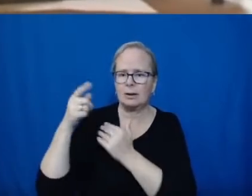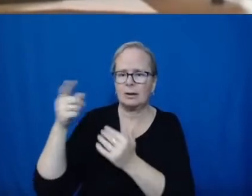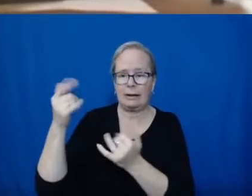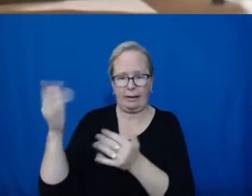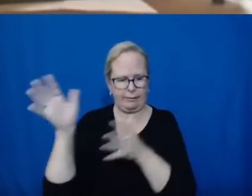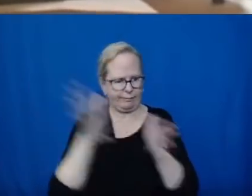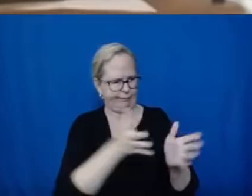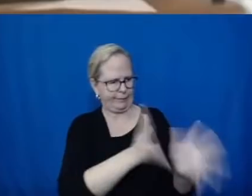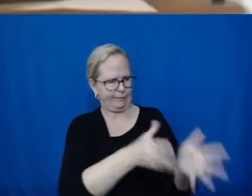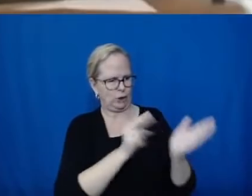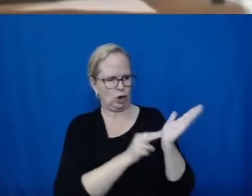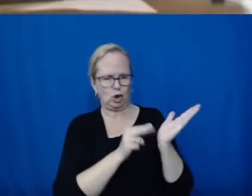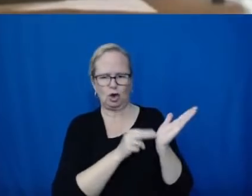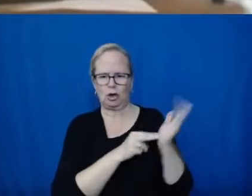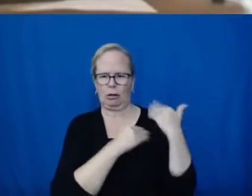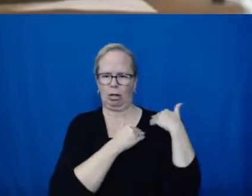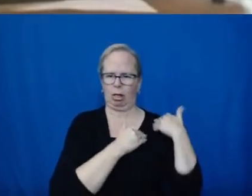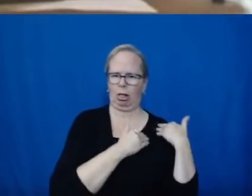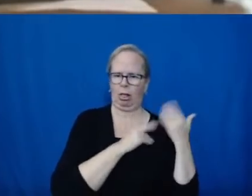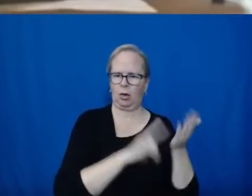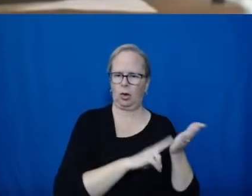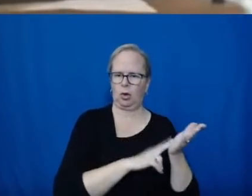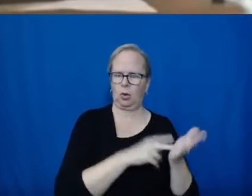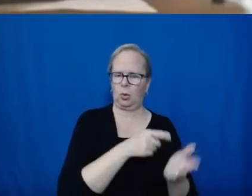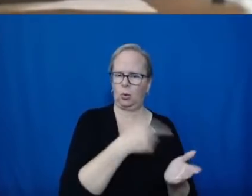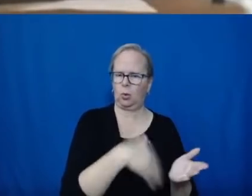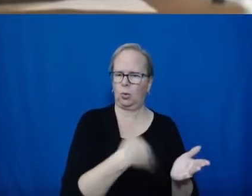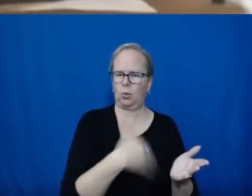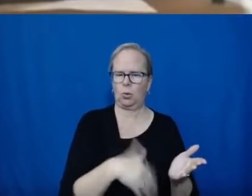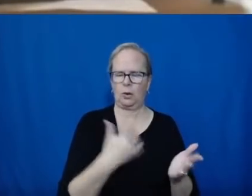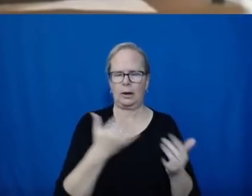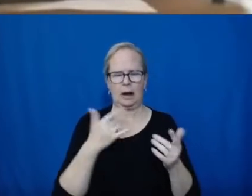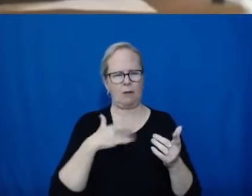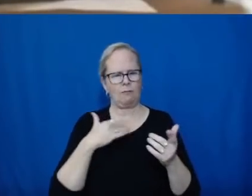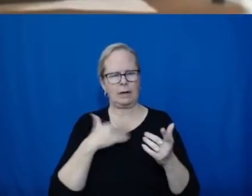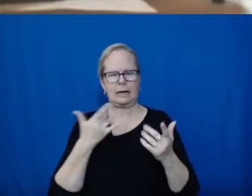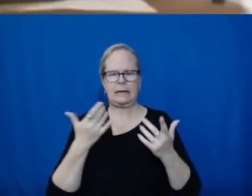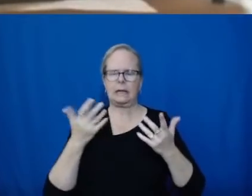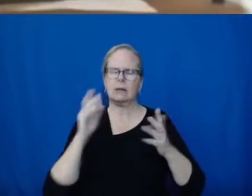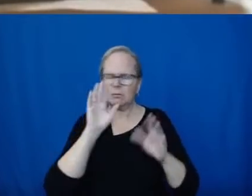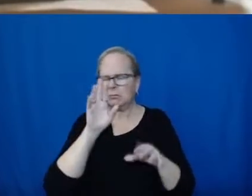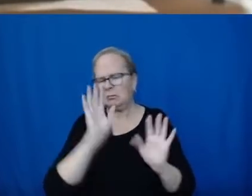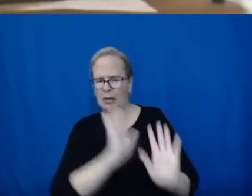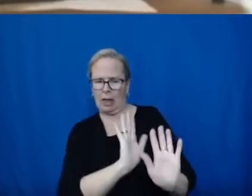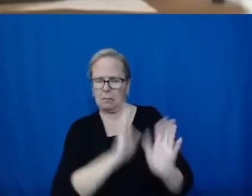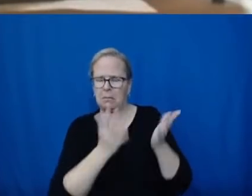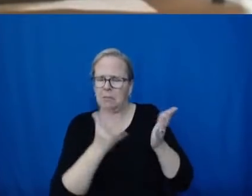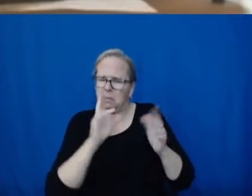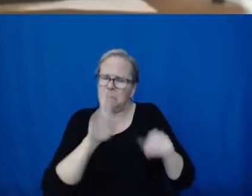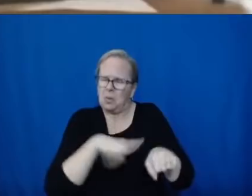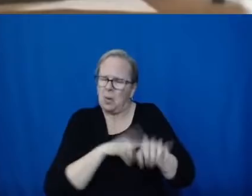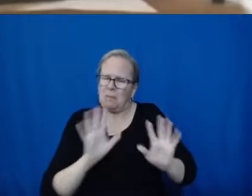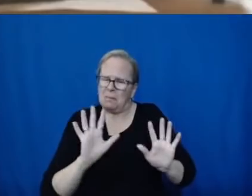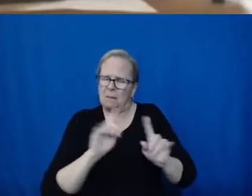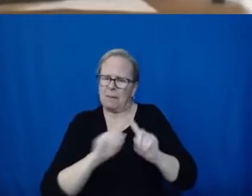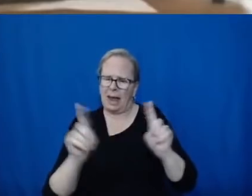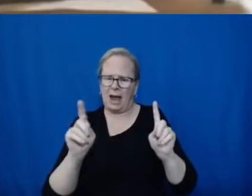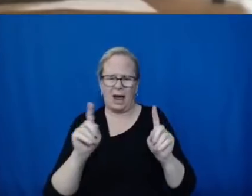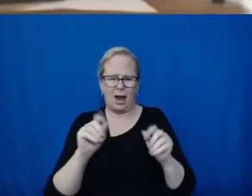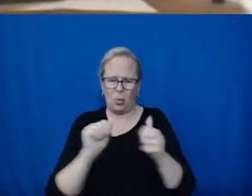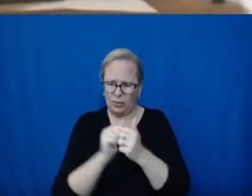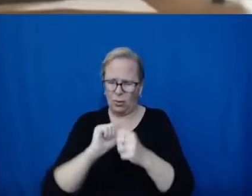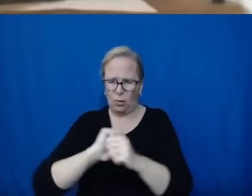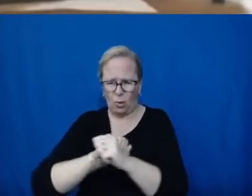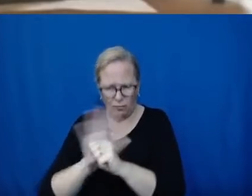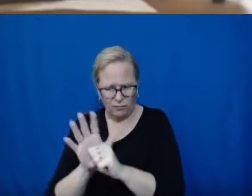staff, which in a regular sense would be okay. But with the increase in extremely sick COVID and non-COVID patients, add just